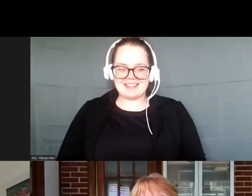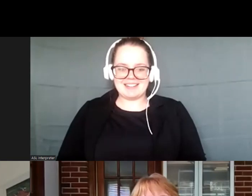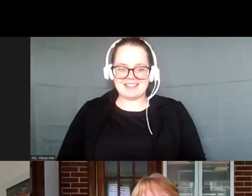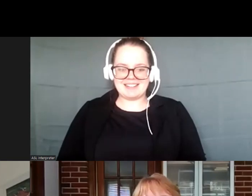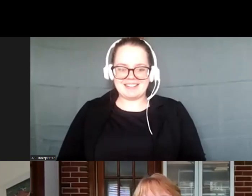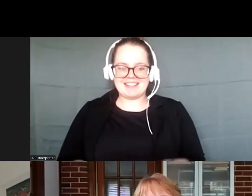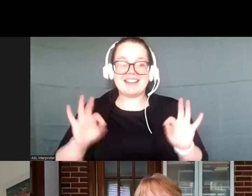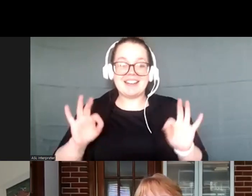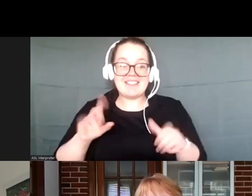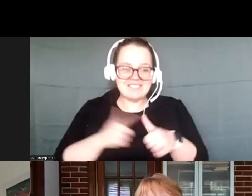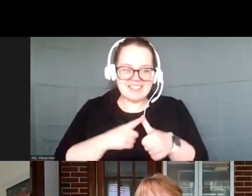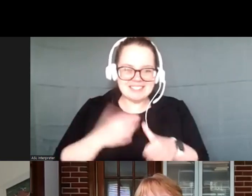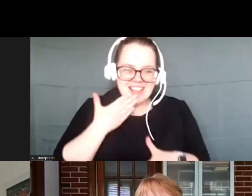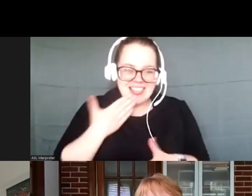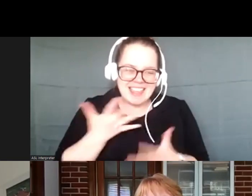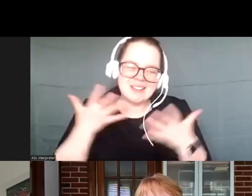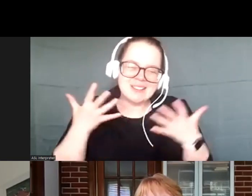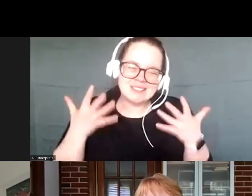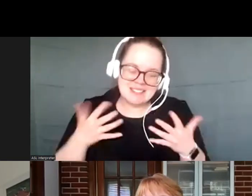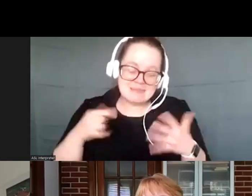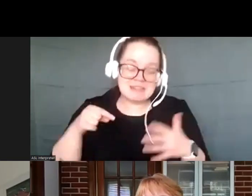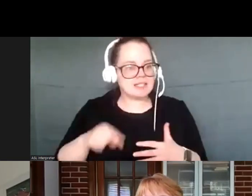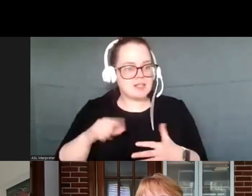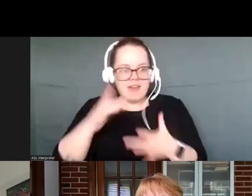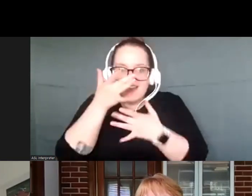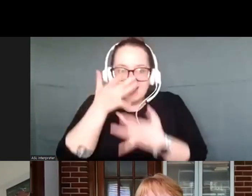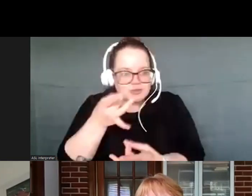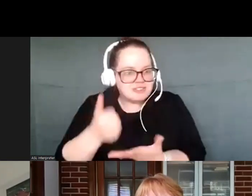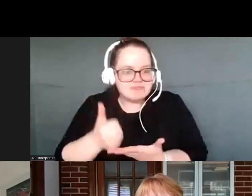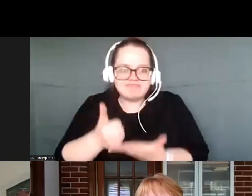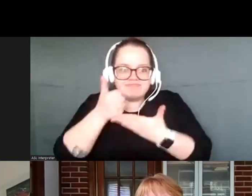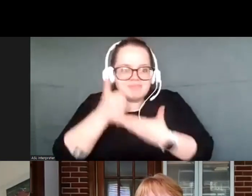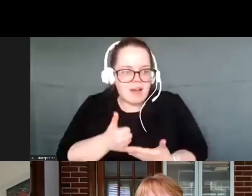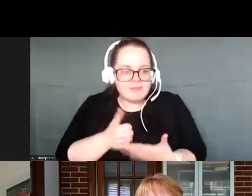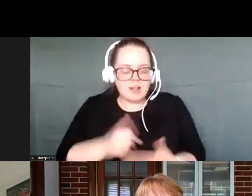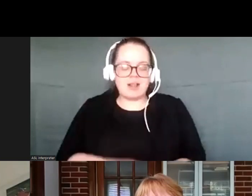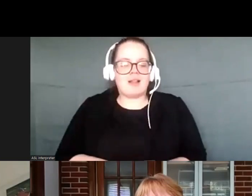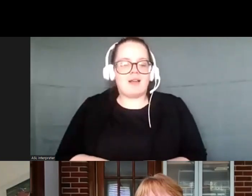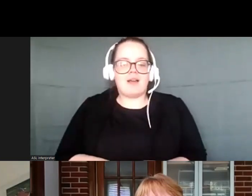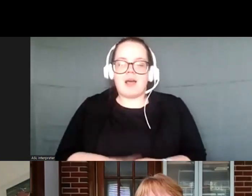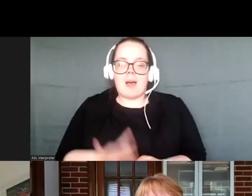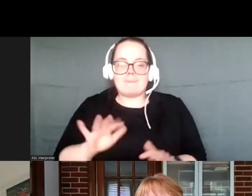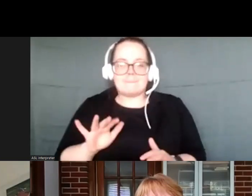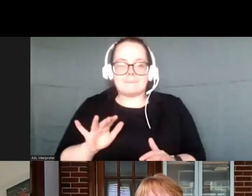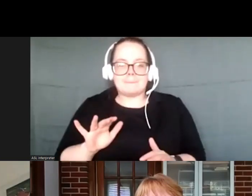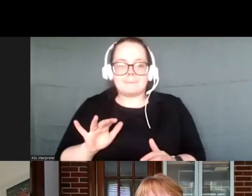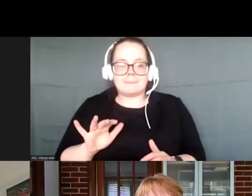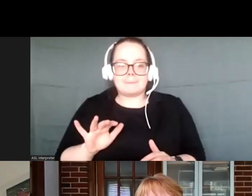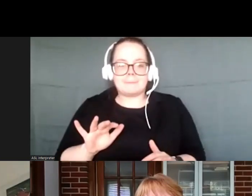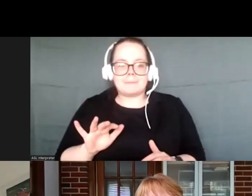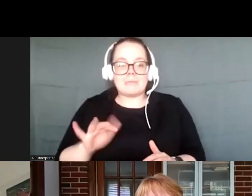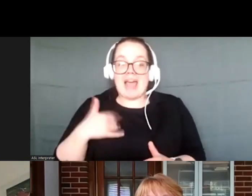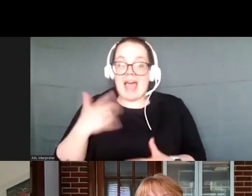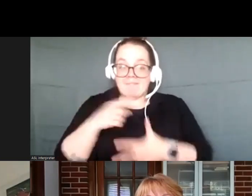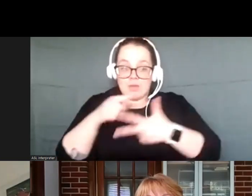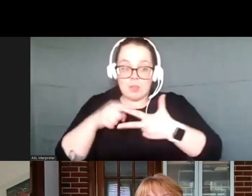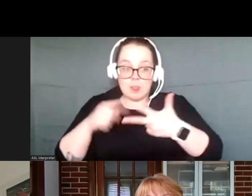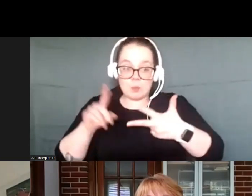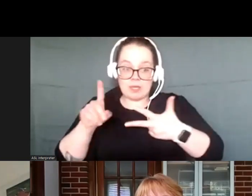First of all, thank you so much. This is so interesting and helpful. I have got 3